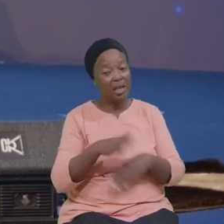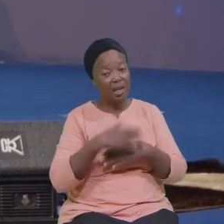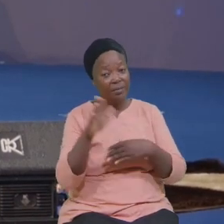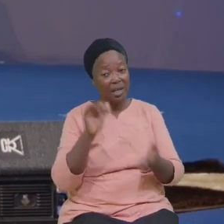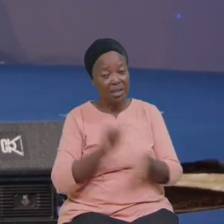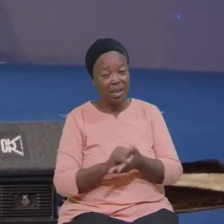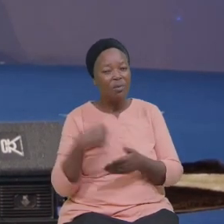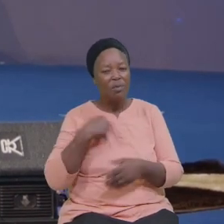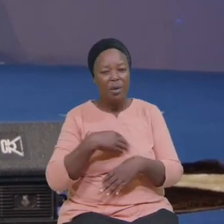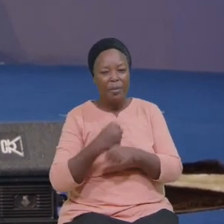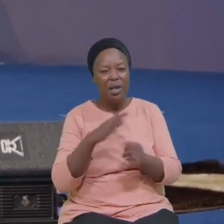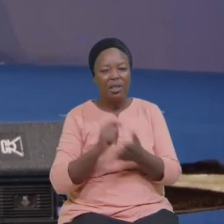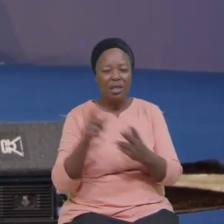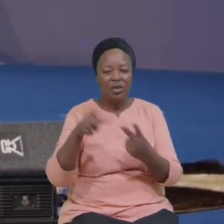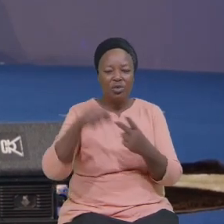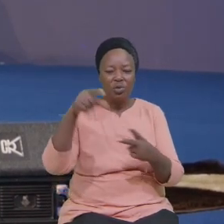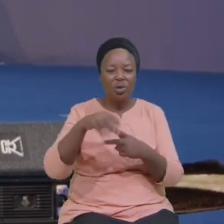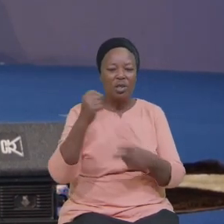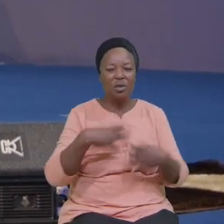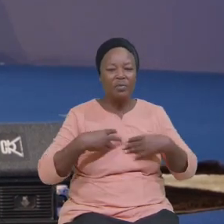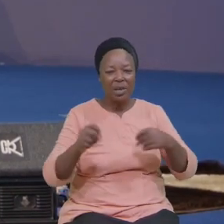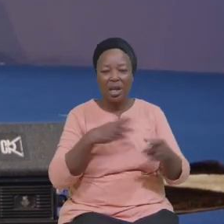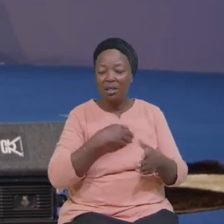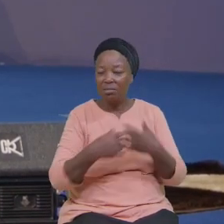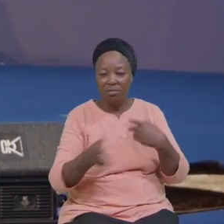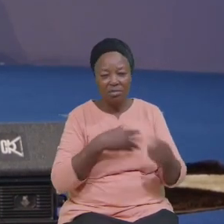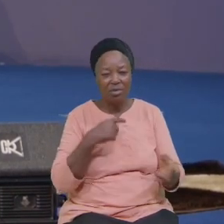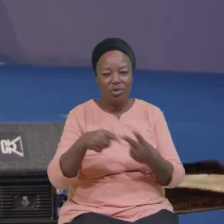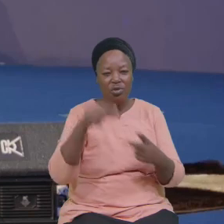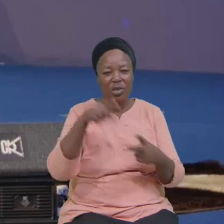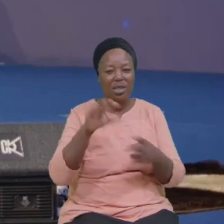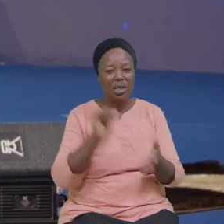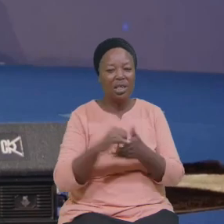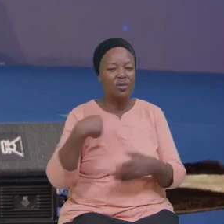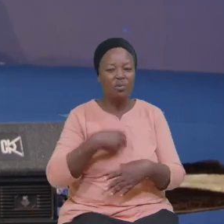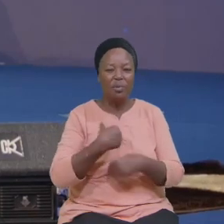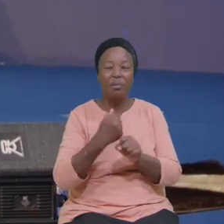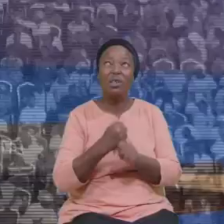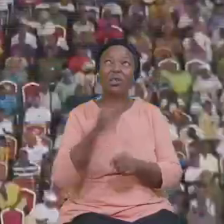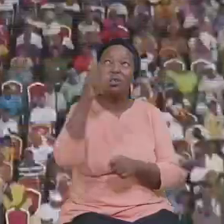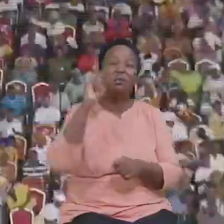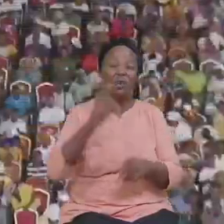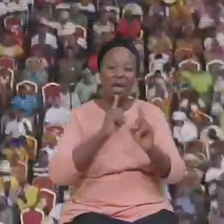choice we make is going to answer as we pray for everyone.